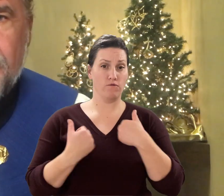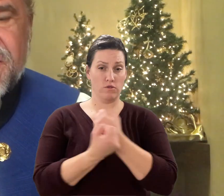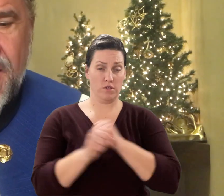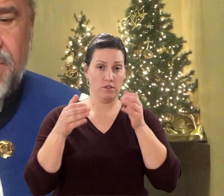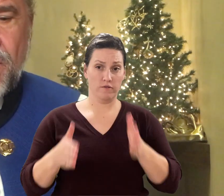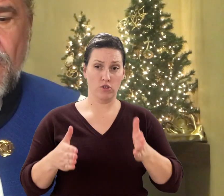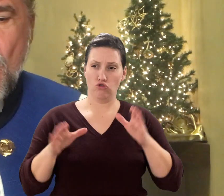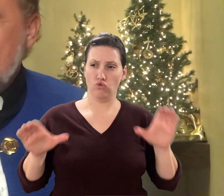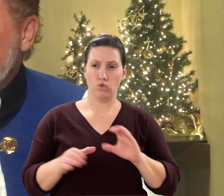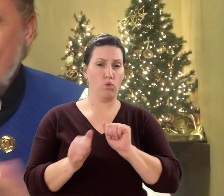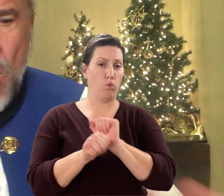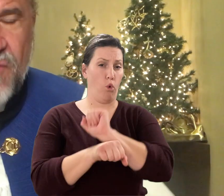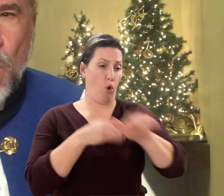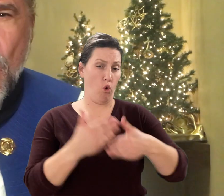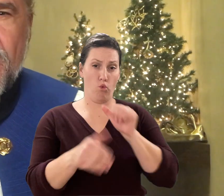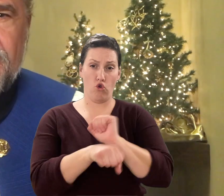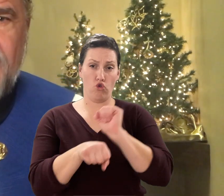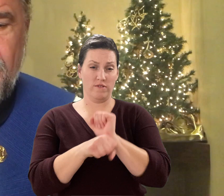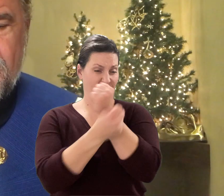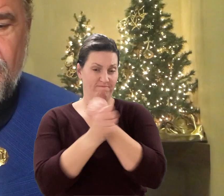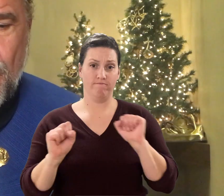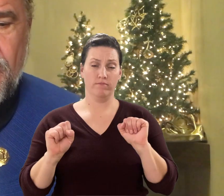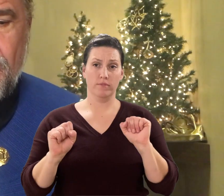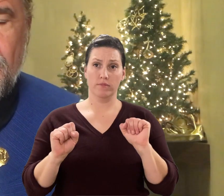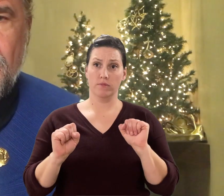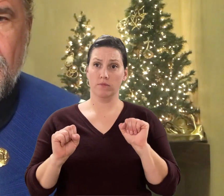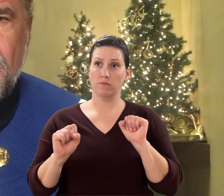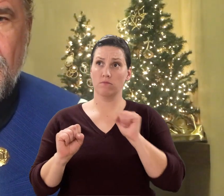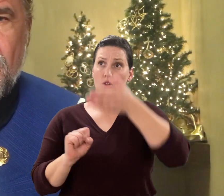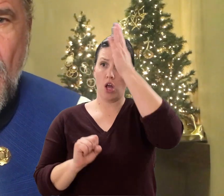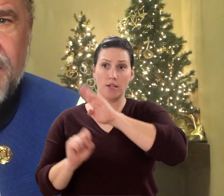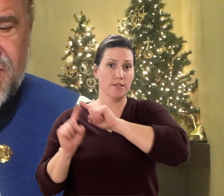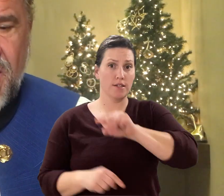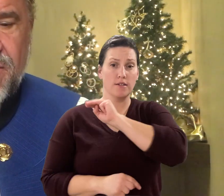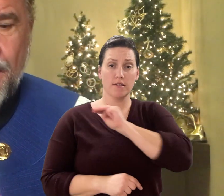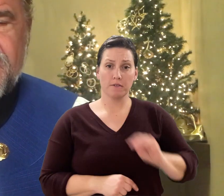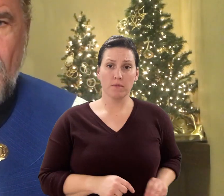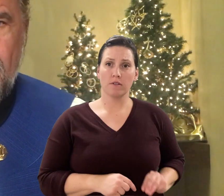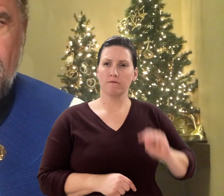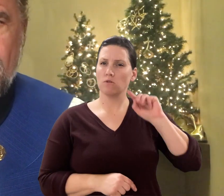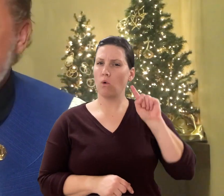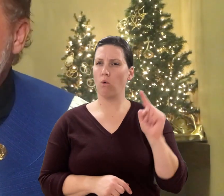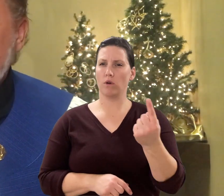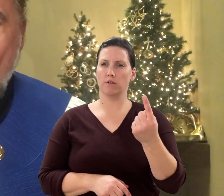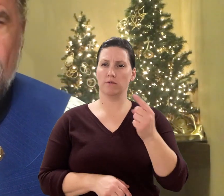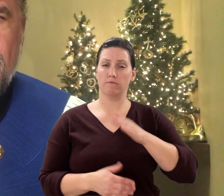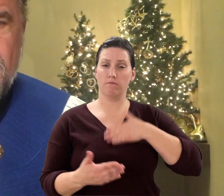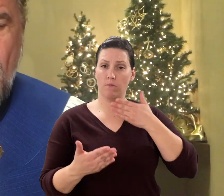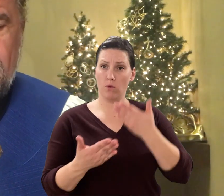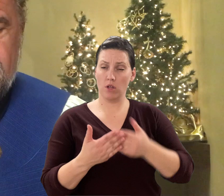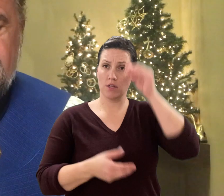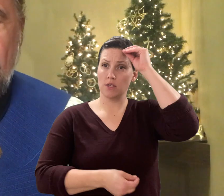do have a Savior who has done all the work of salvation for you. God sent the Messiah, his